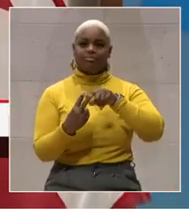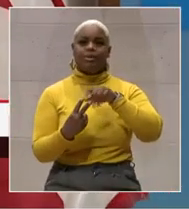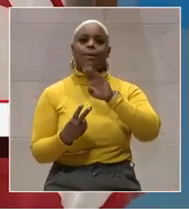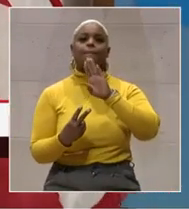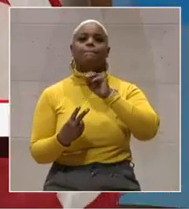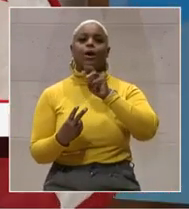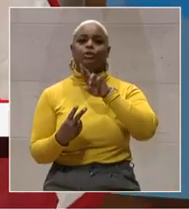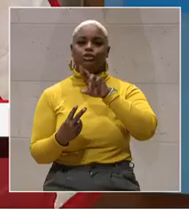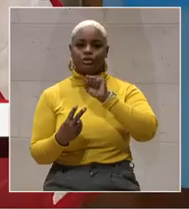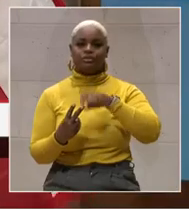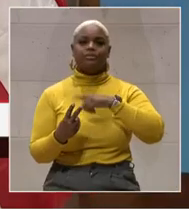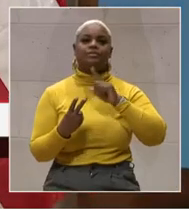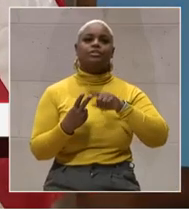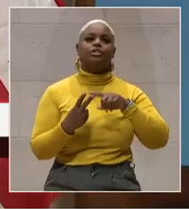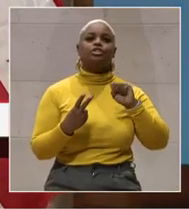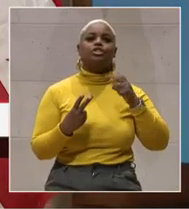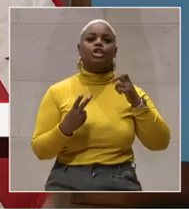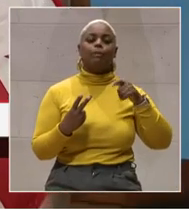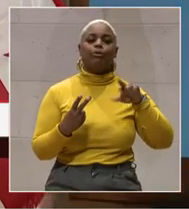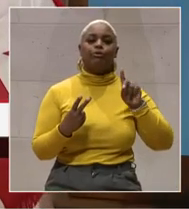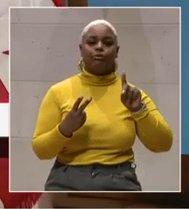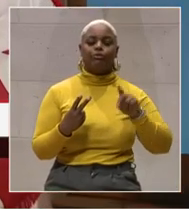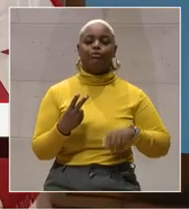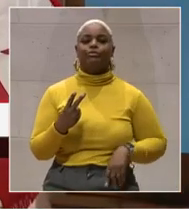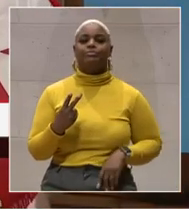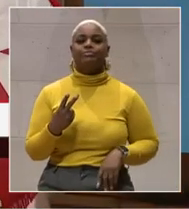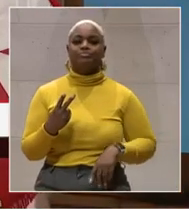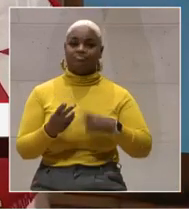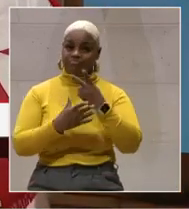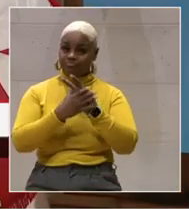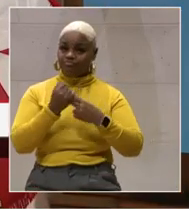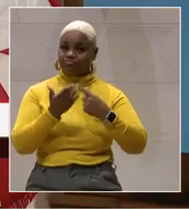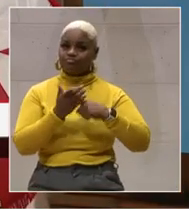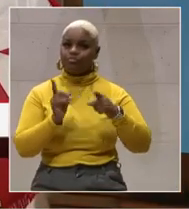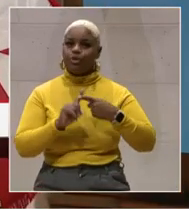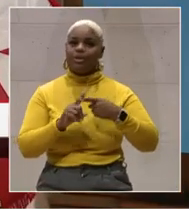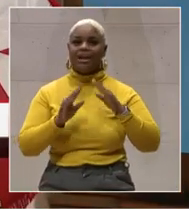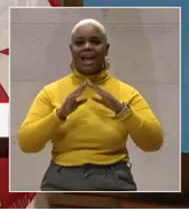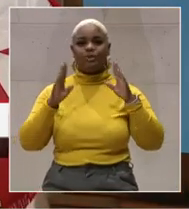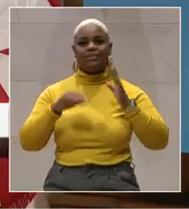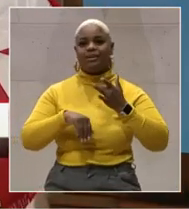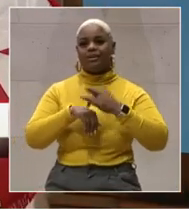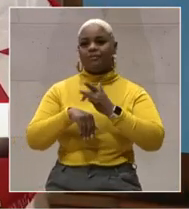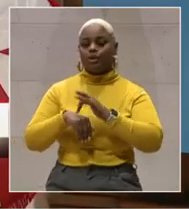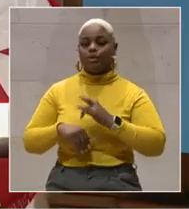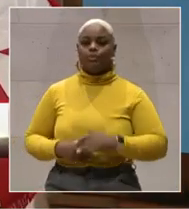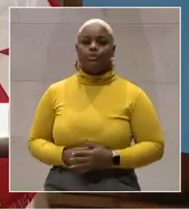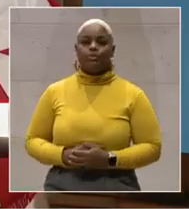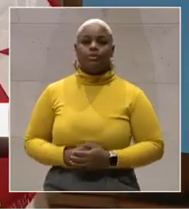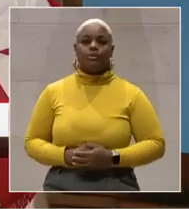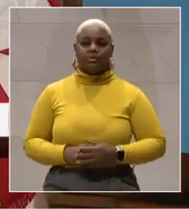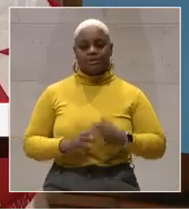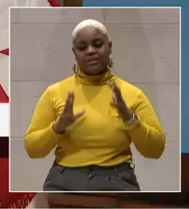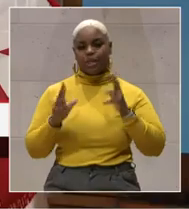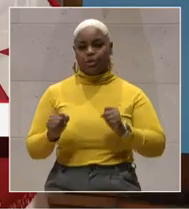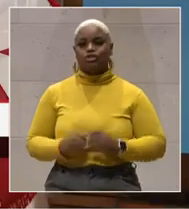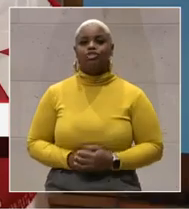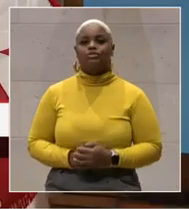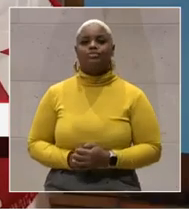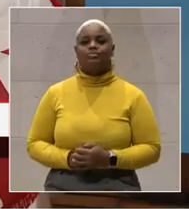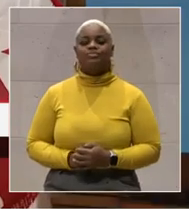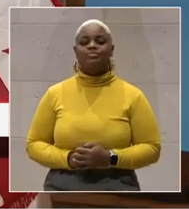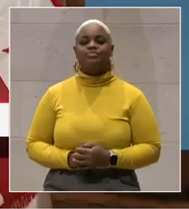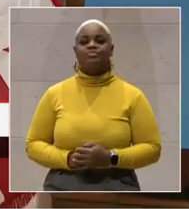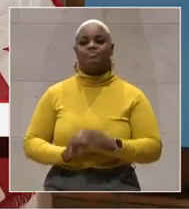next steps of the Housing Supply Accelerator, America's Housing Comeback.